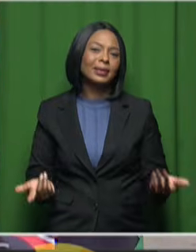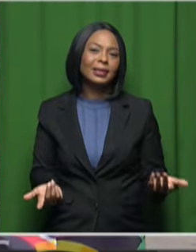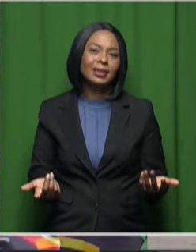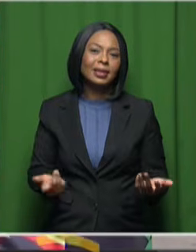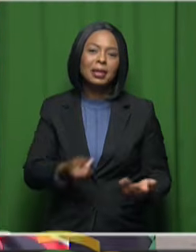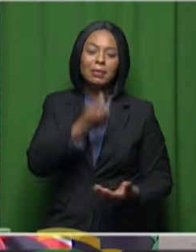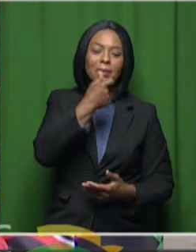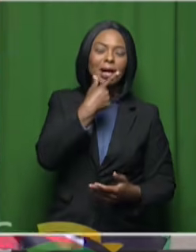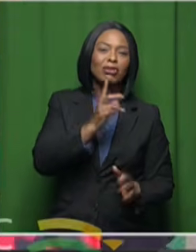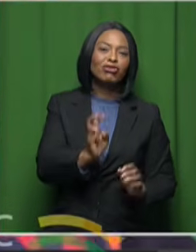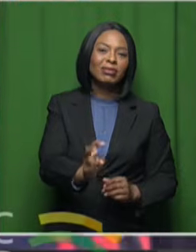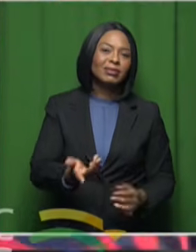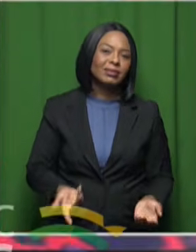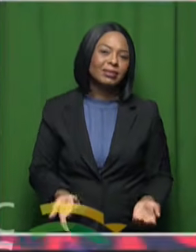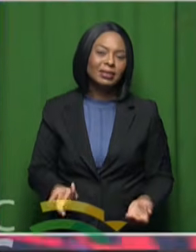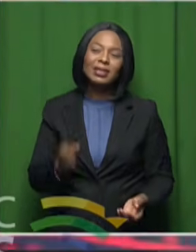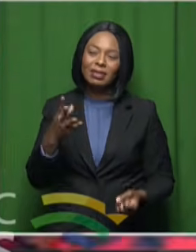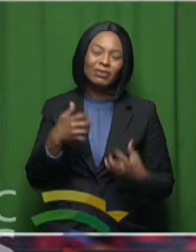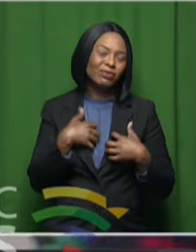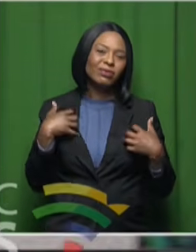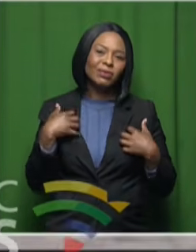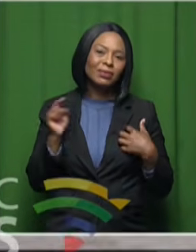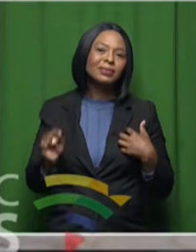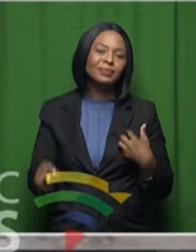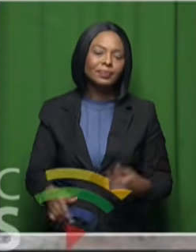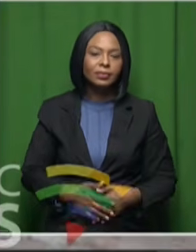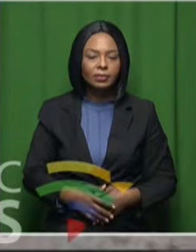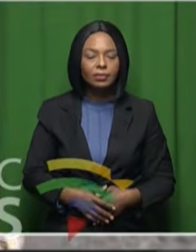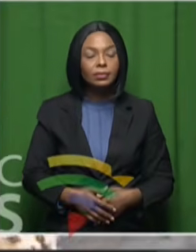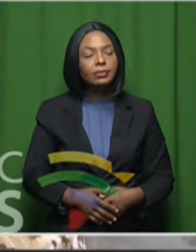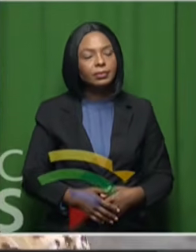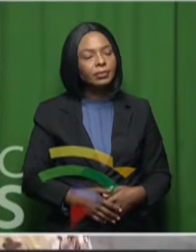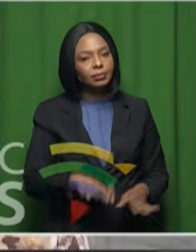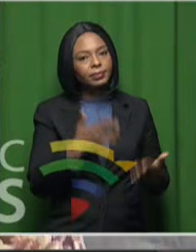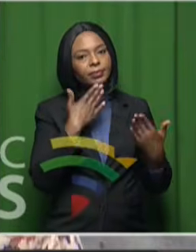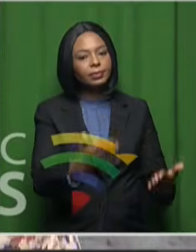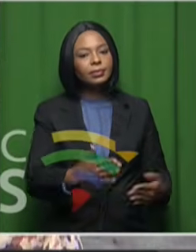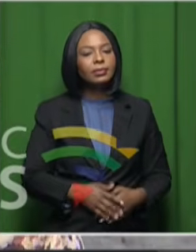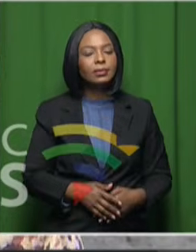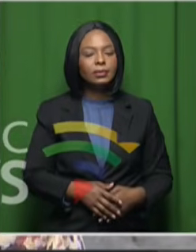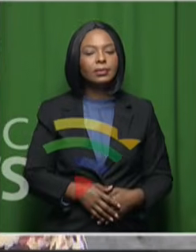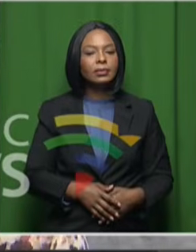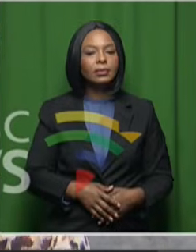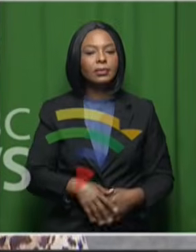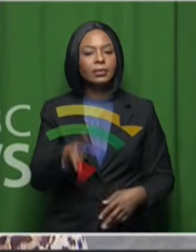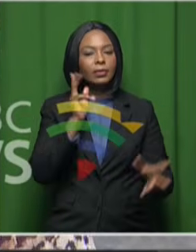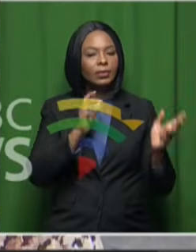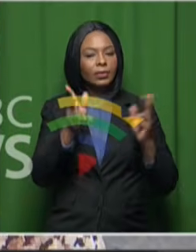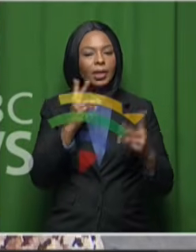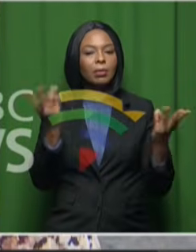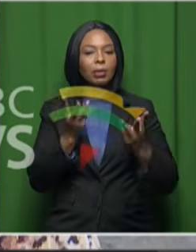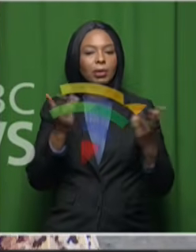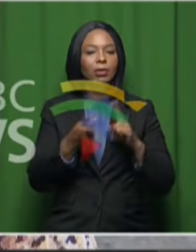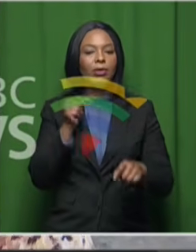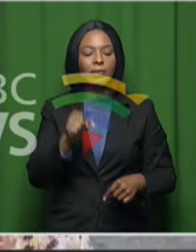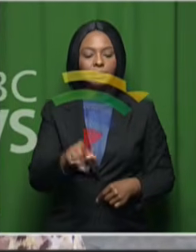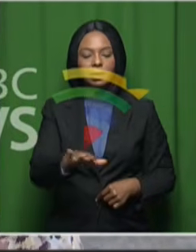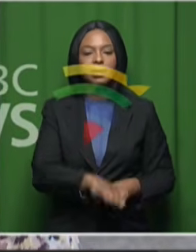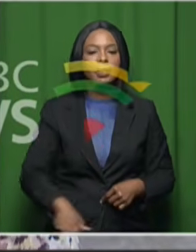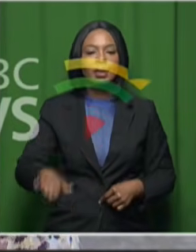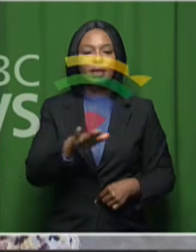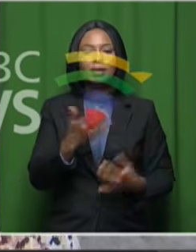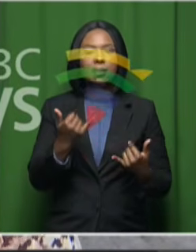us. Right. Thank you so much there. Hearing the lived experiences of people in some parts of